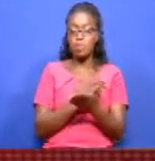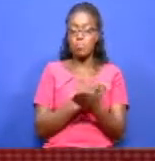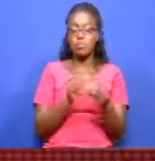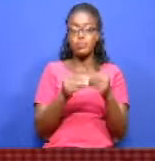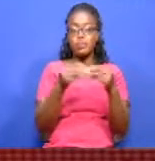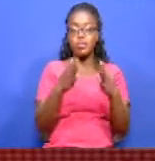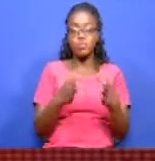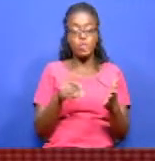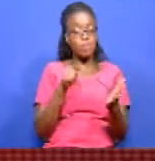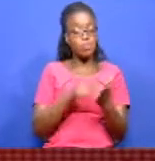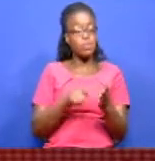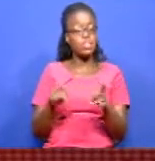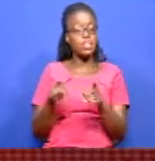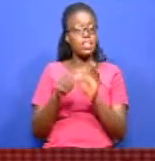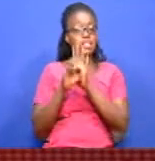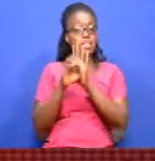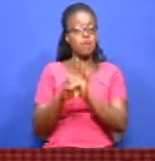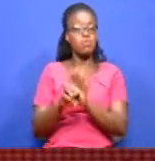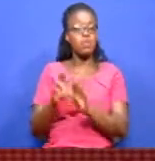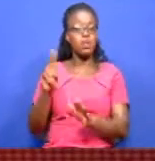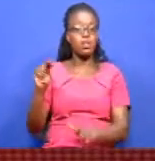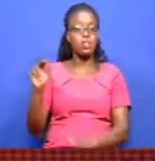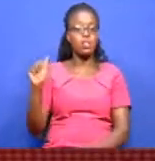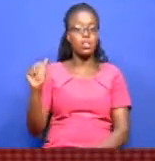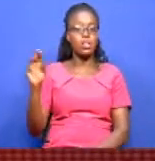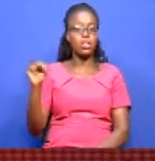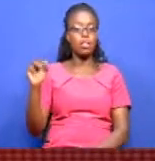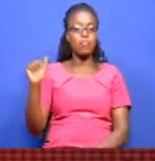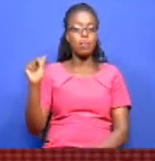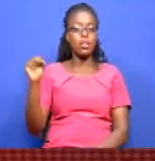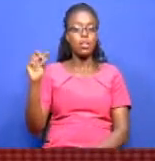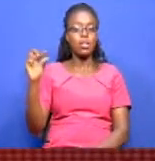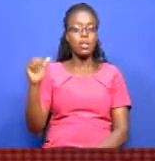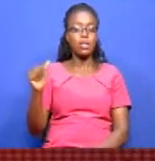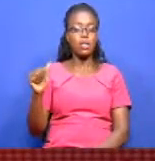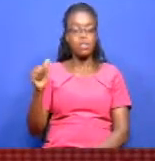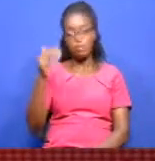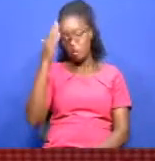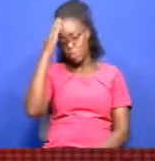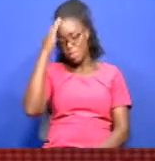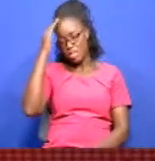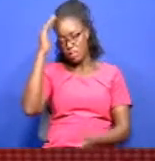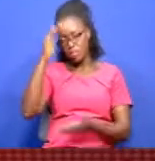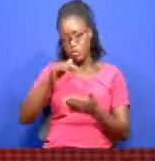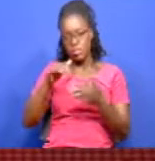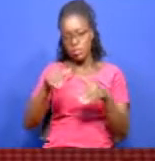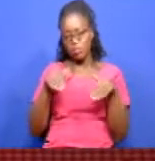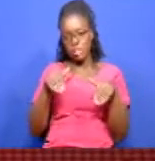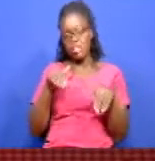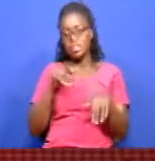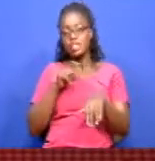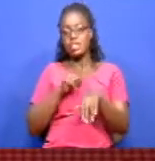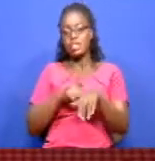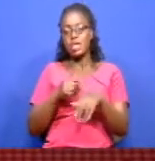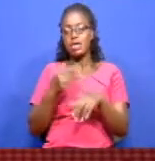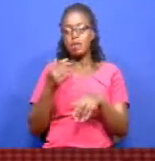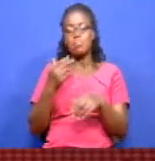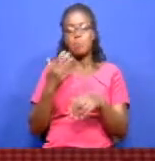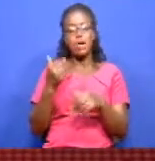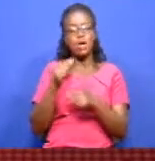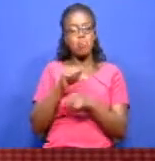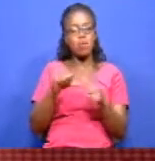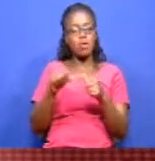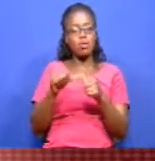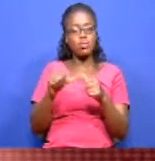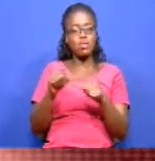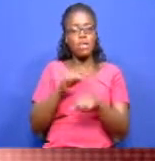Namanga, having deployed a mobile laboratory by Monday, we intend to cut down the waiting time to about 6 hours. So again, no